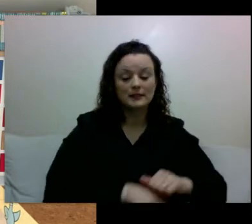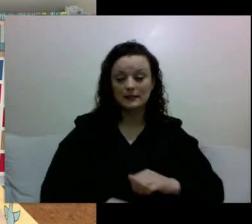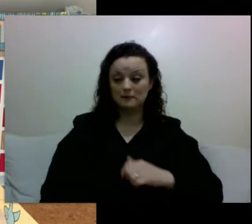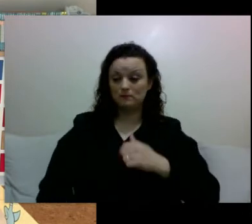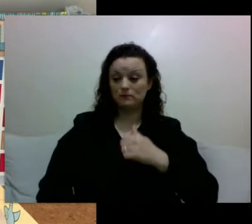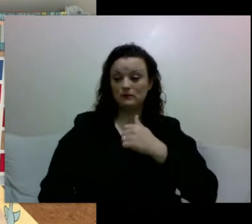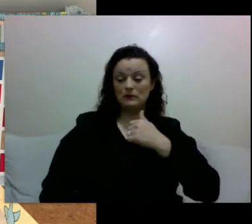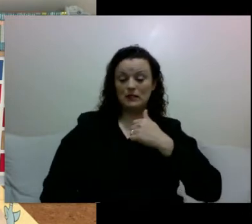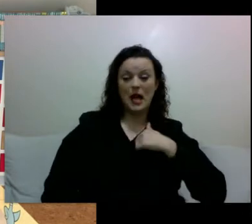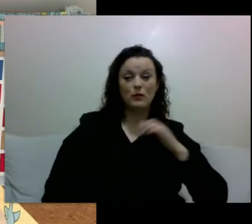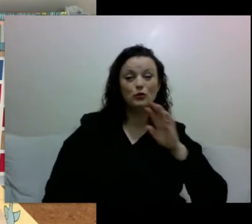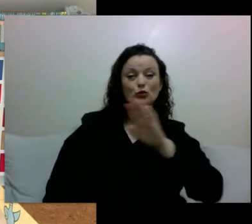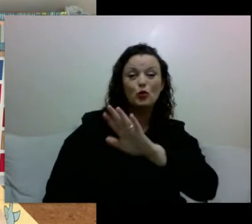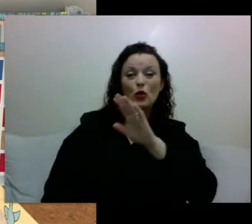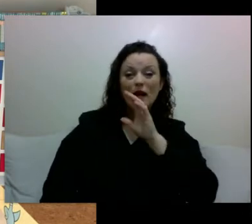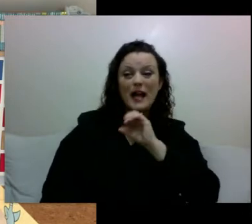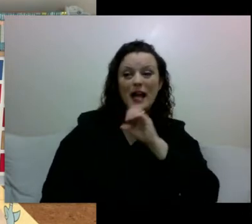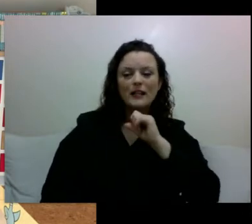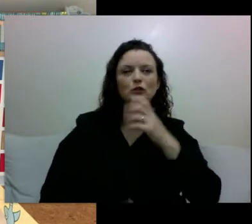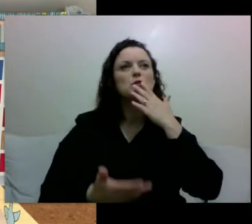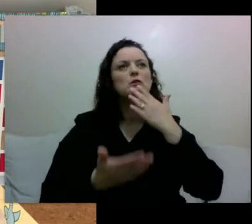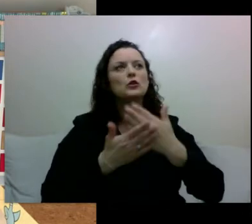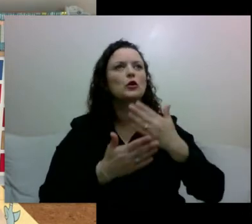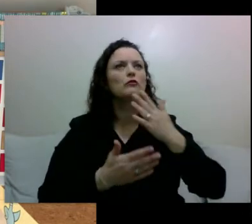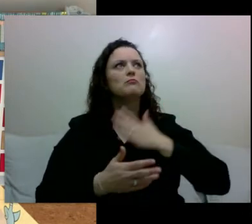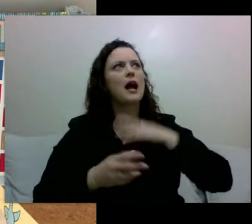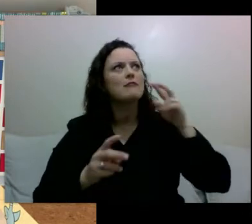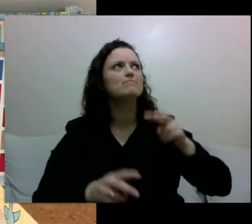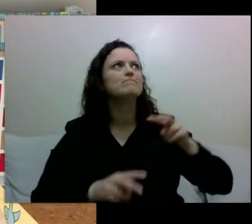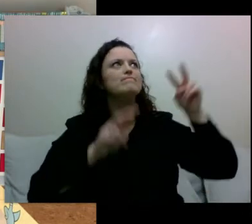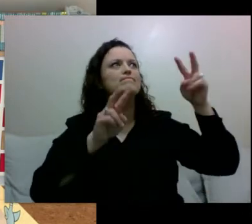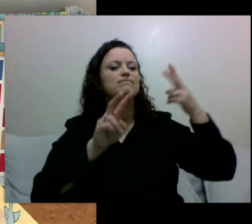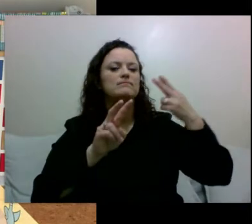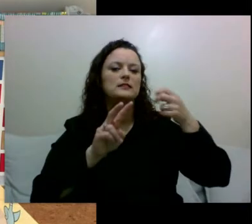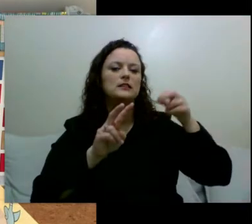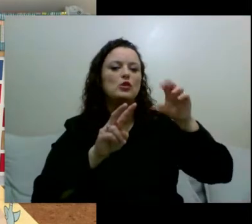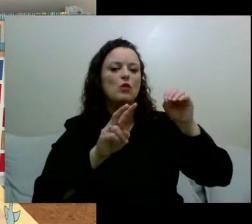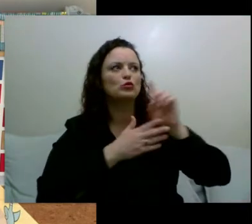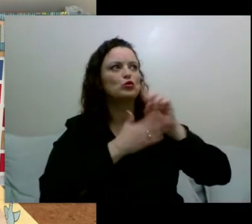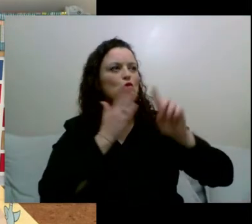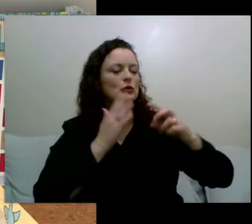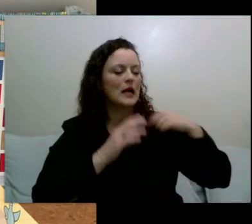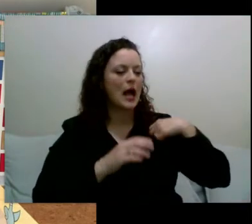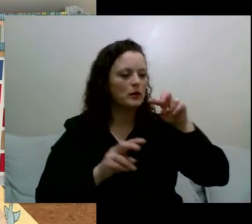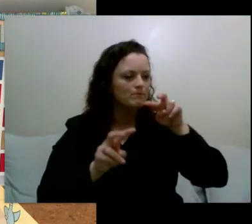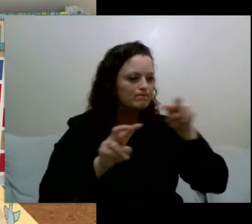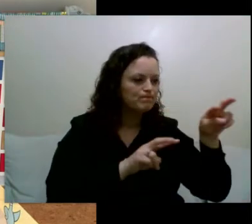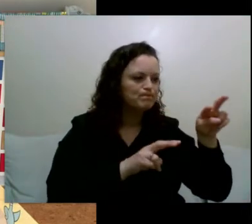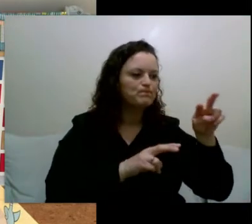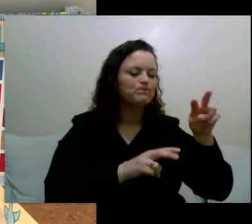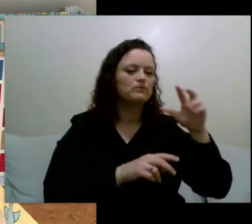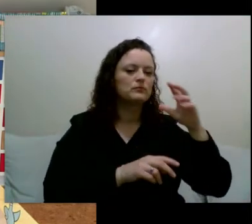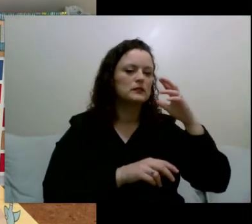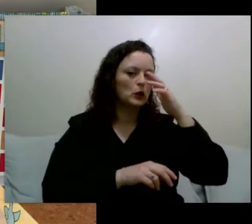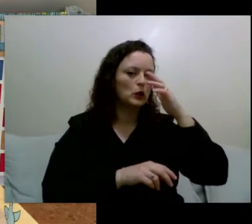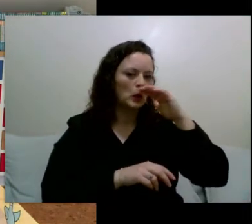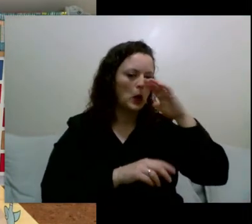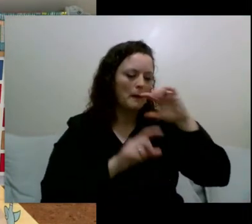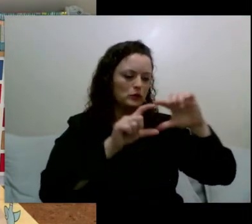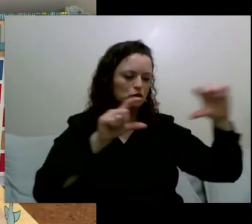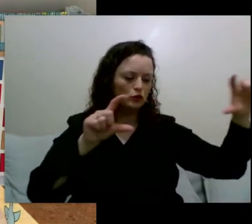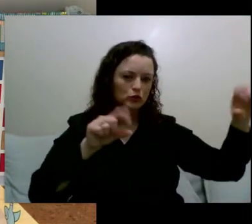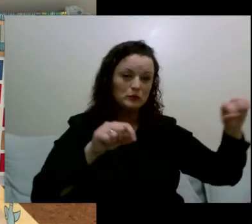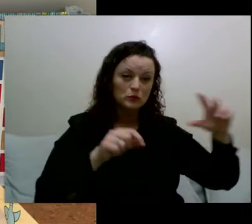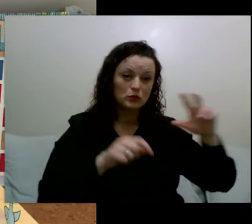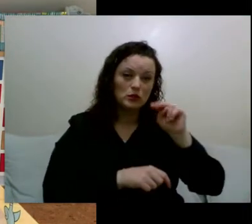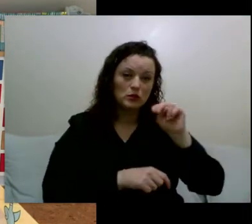drew. So I would look at comic strips in the paper, and I would imitate them, and I would draw in their style just to see how they did